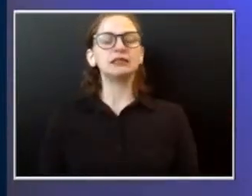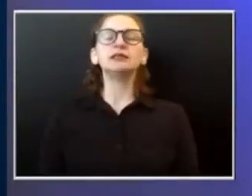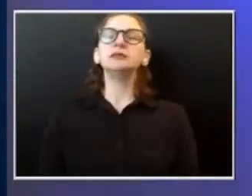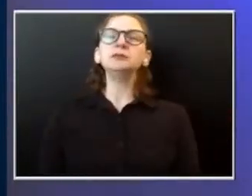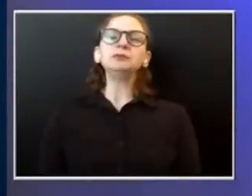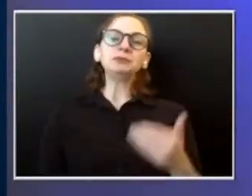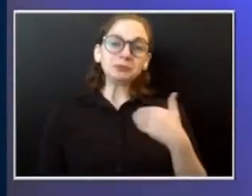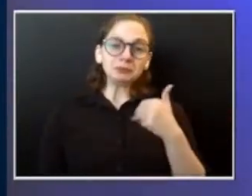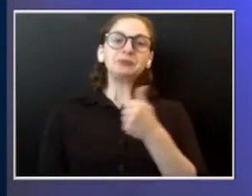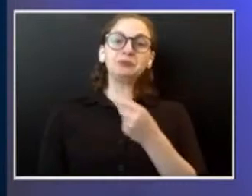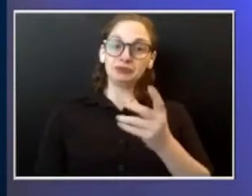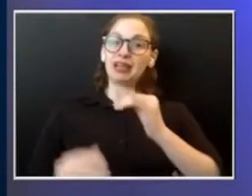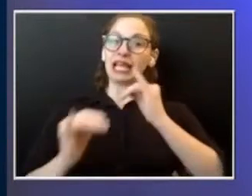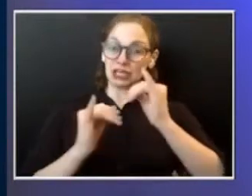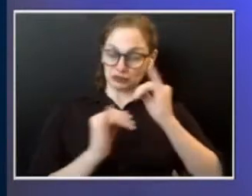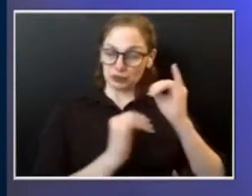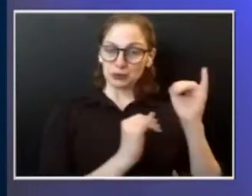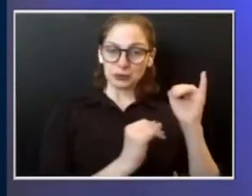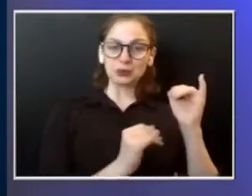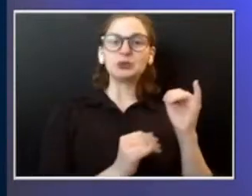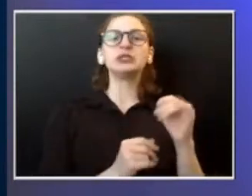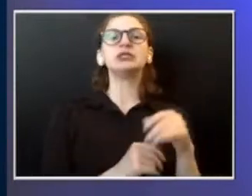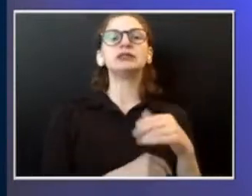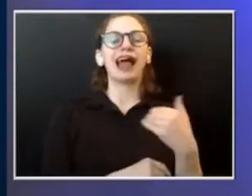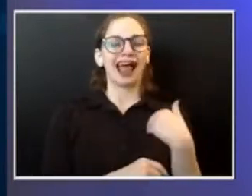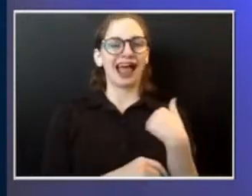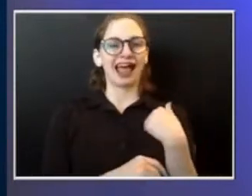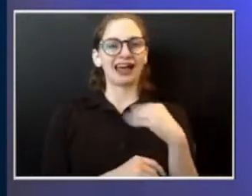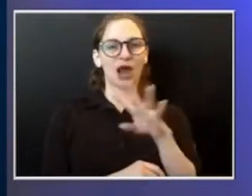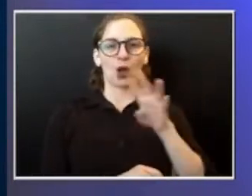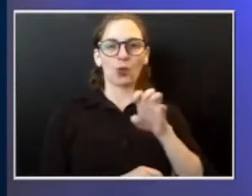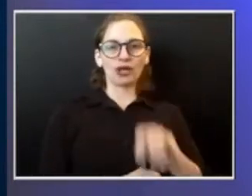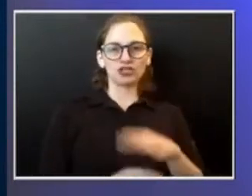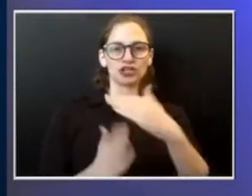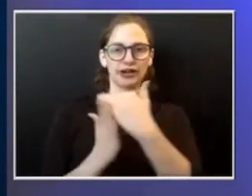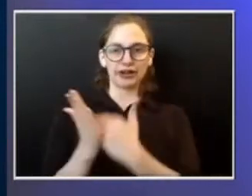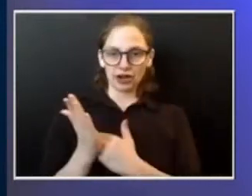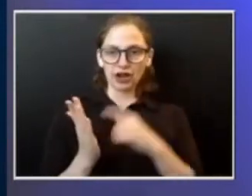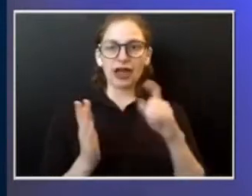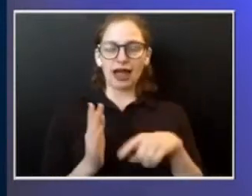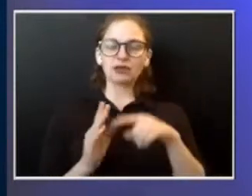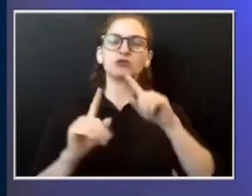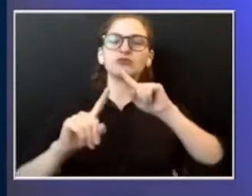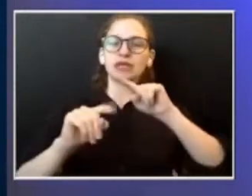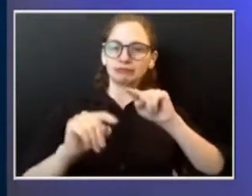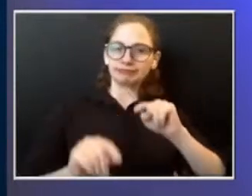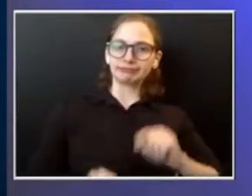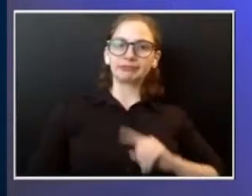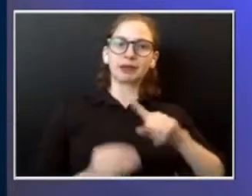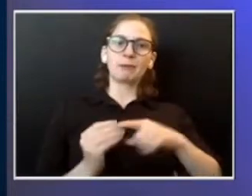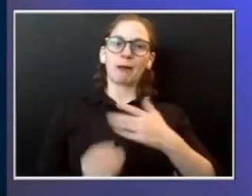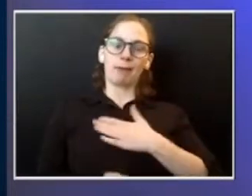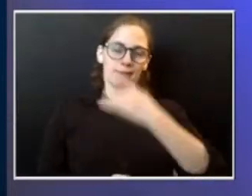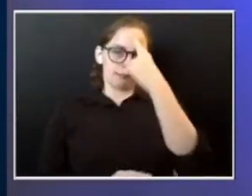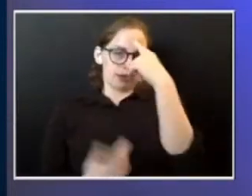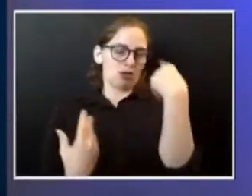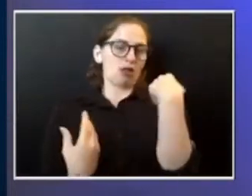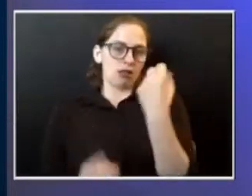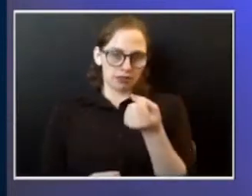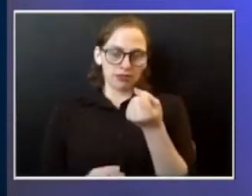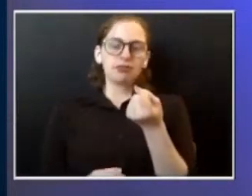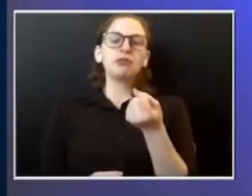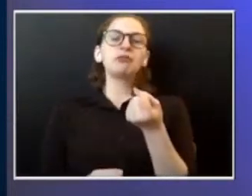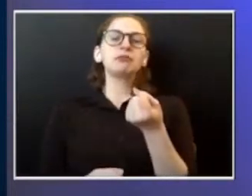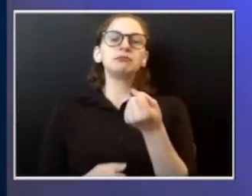through a questionnaire about, my mental health, making sure that I'm doing this out of the goodness of my